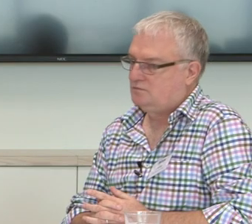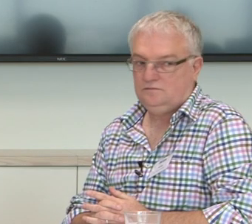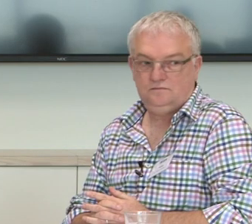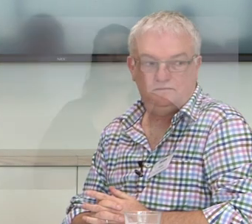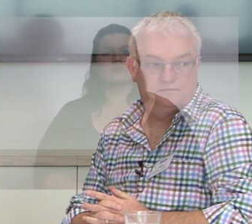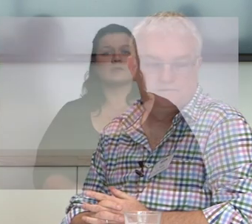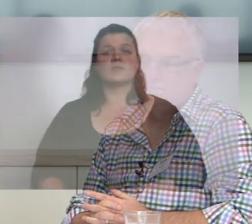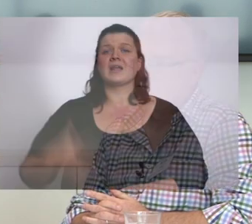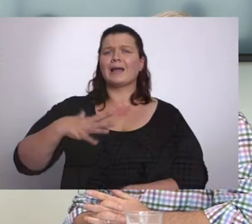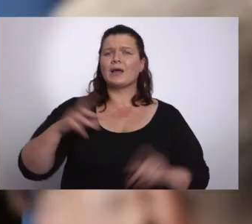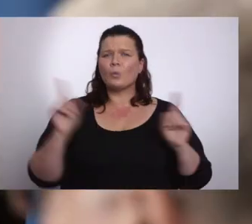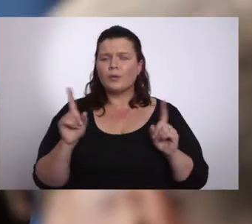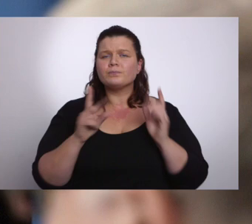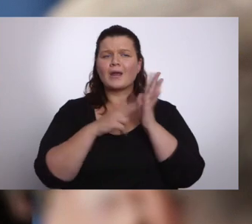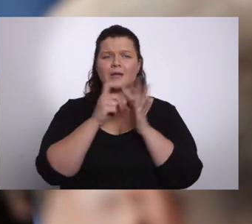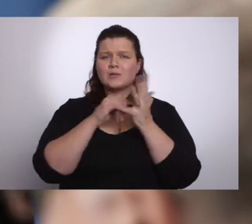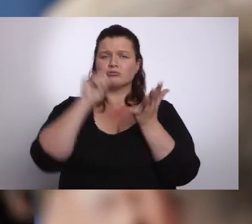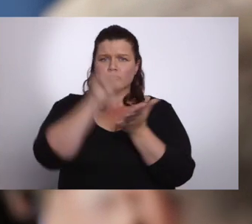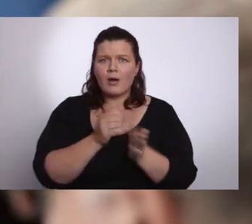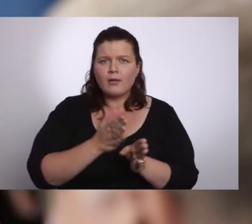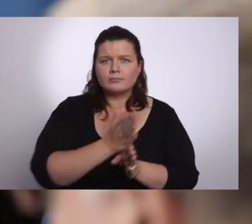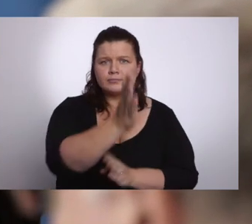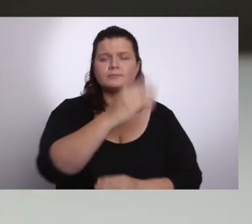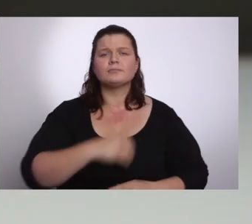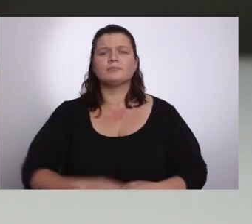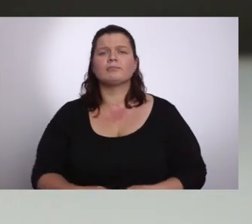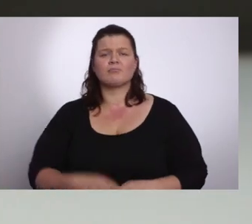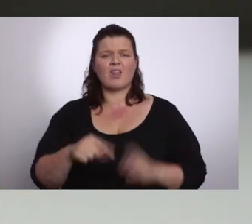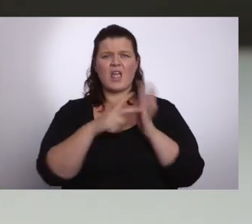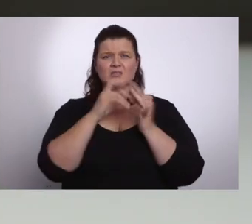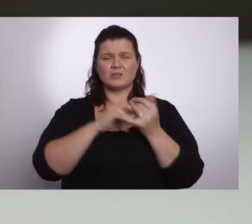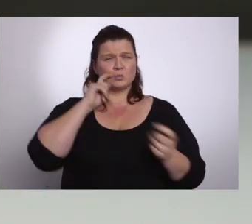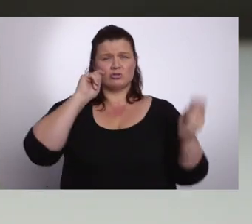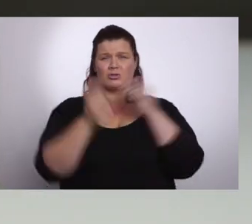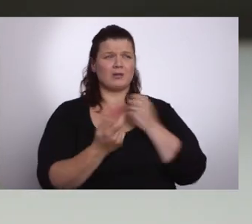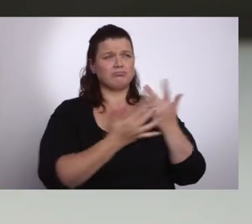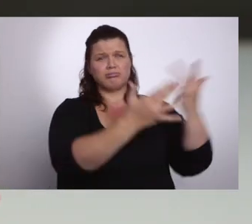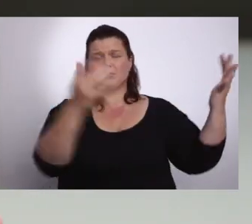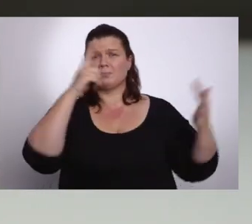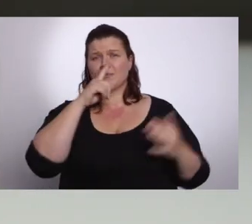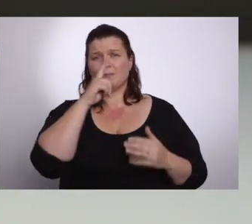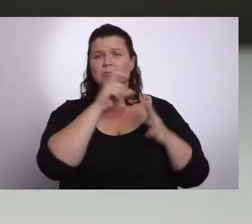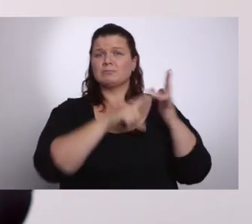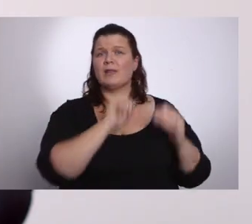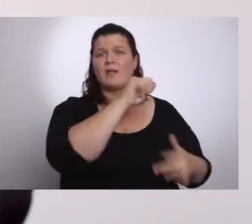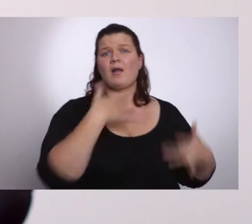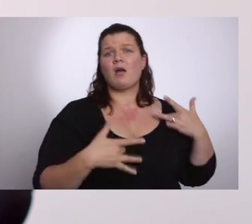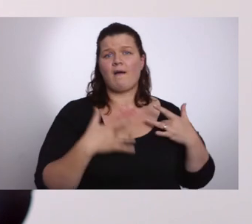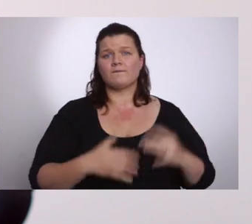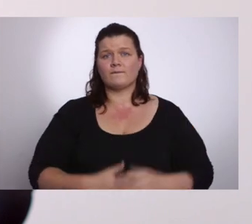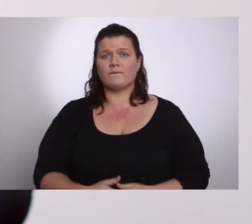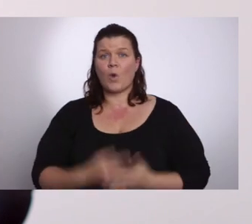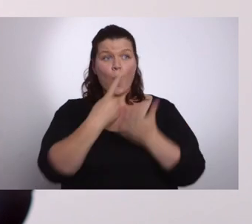It's really important to get the NDIS right and on the right track. The NDIS will shape and